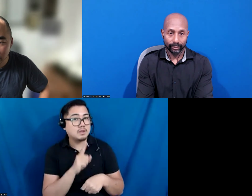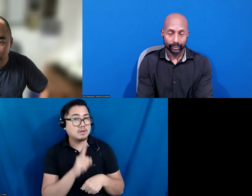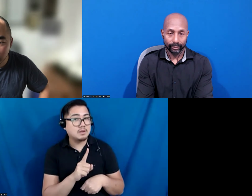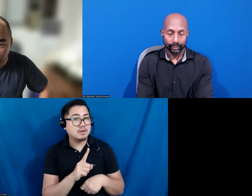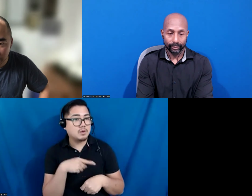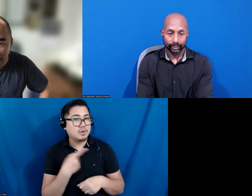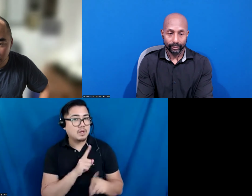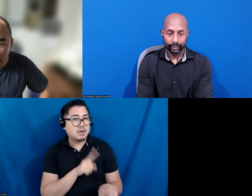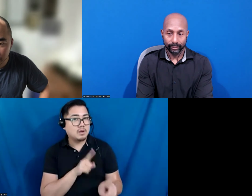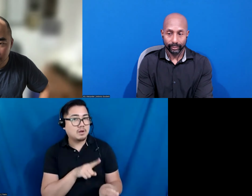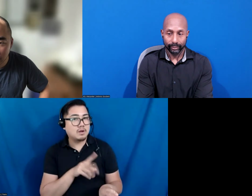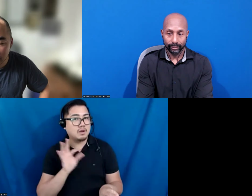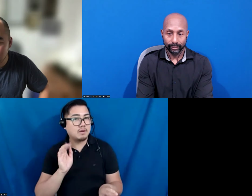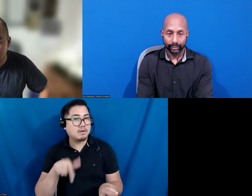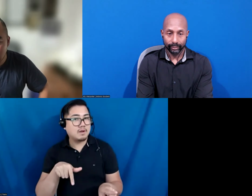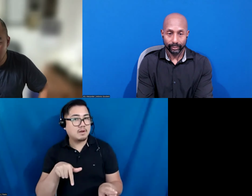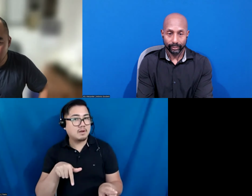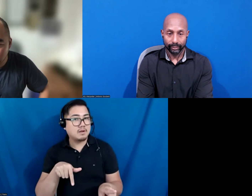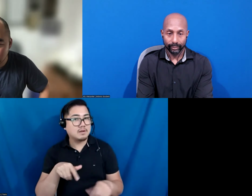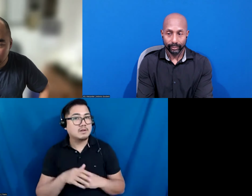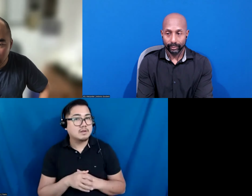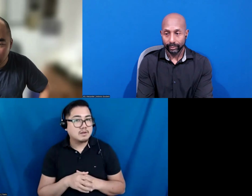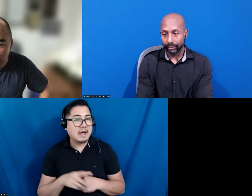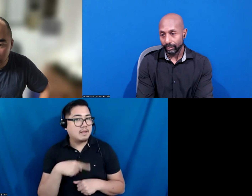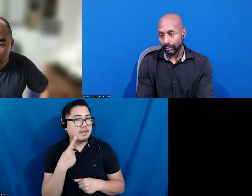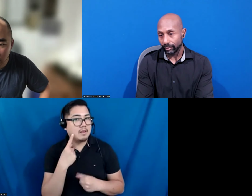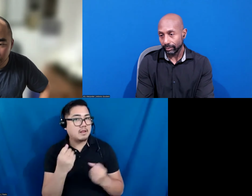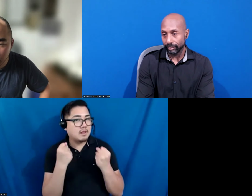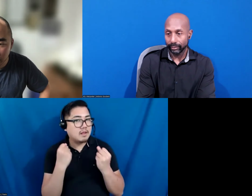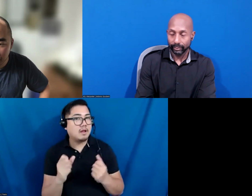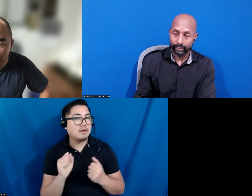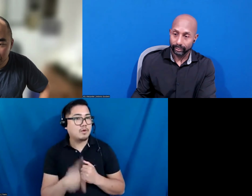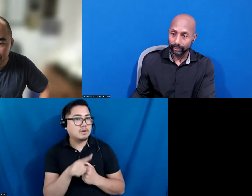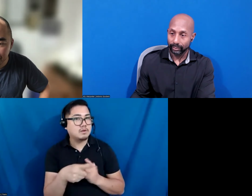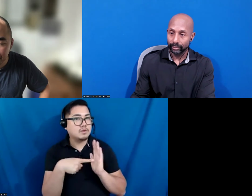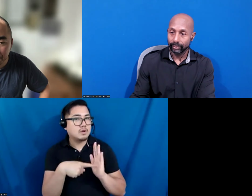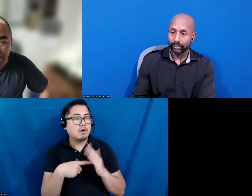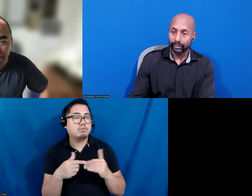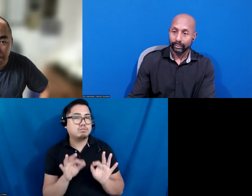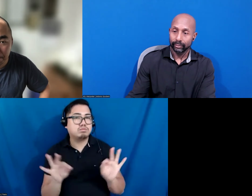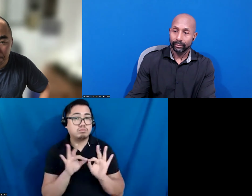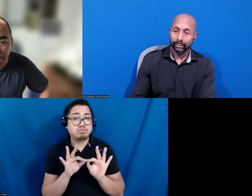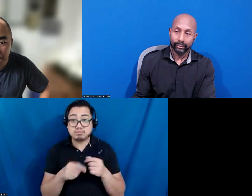we answer frequently asked questions. I think a lot of the questions that you highlighted here have been really important.